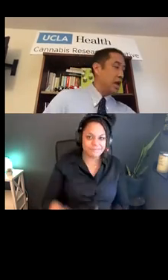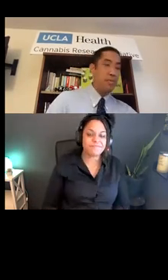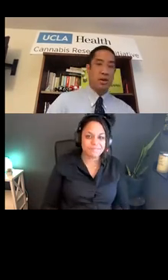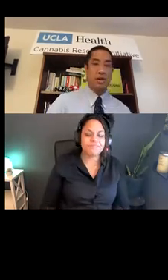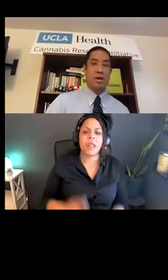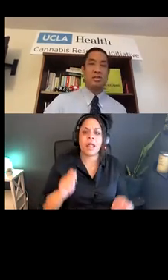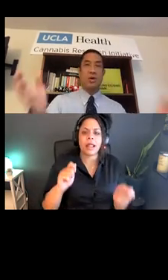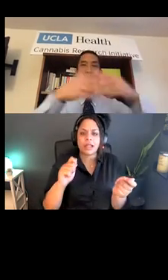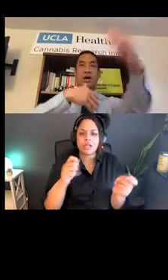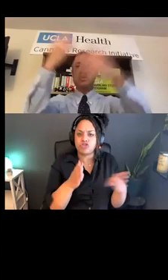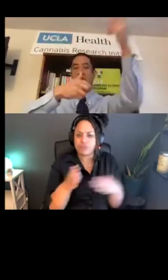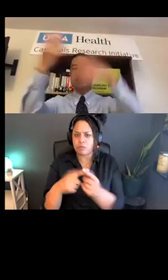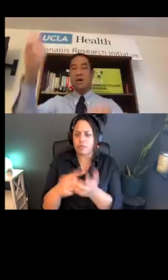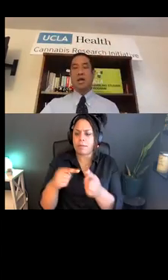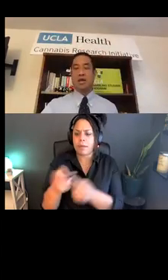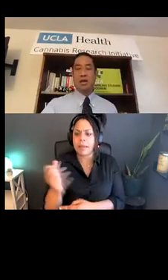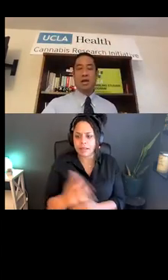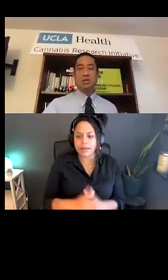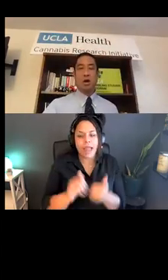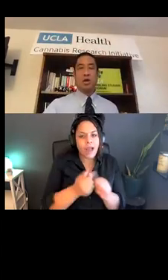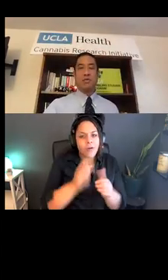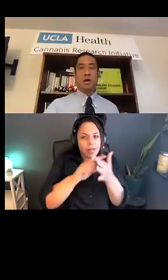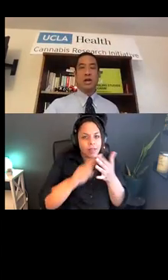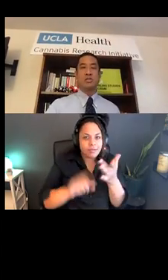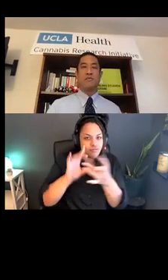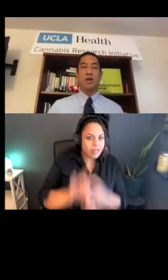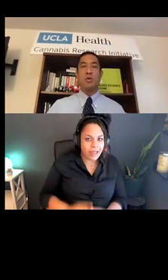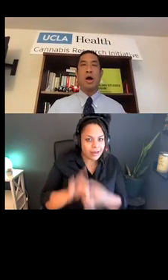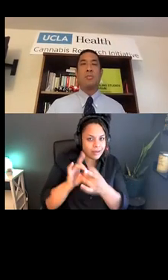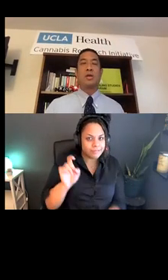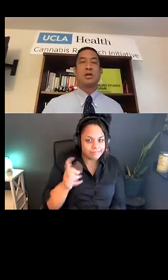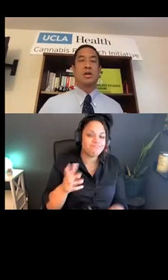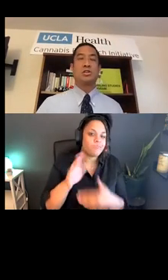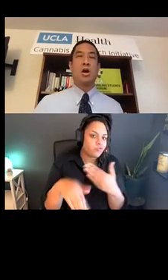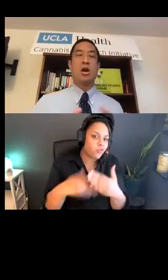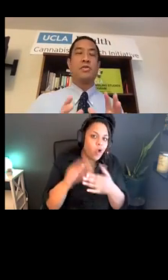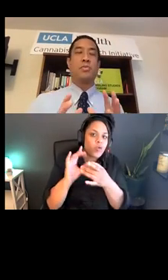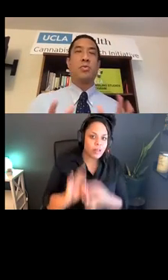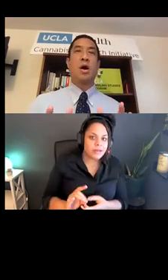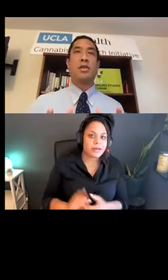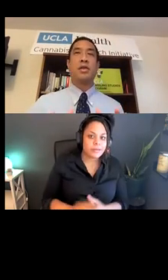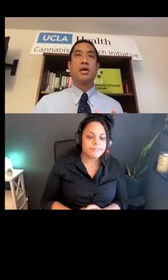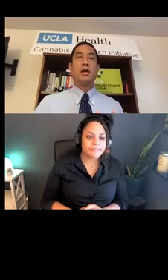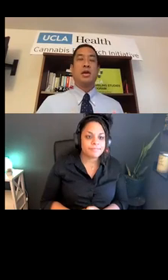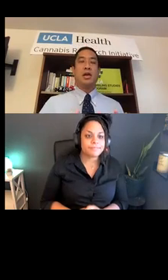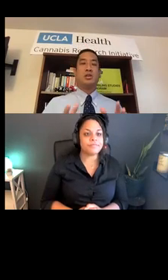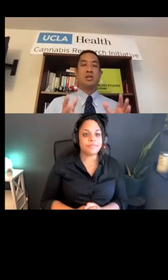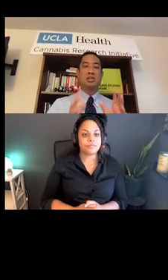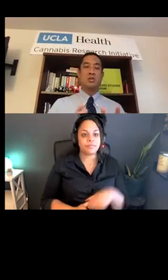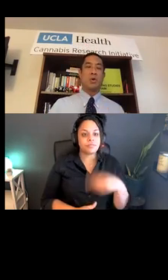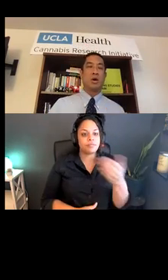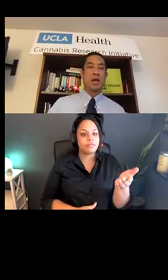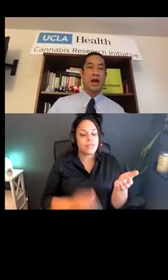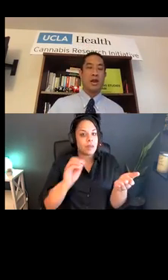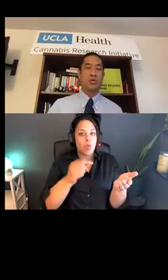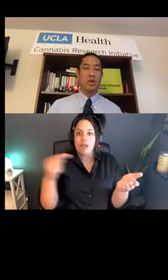to gambling and say, well, how does all this relate? So it relates very well, because I'll start off number one, is this is